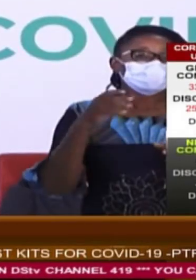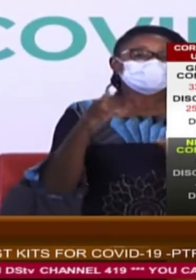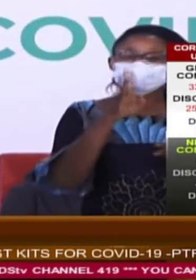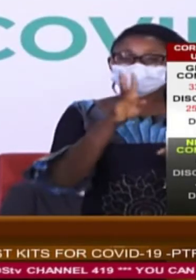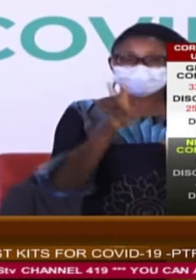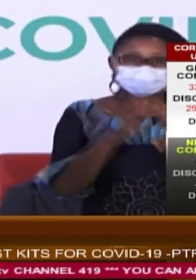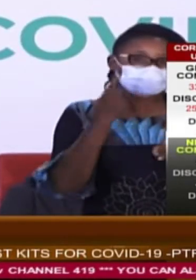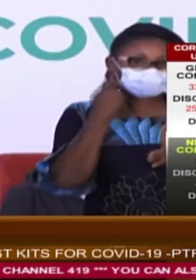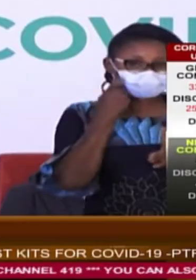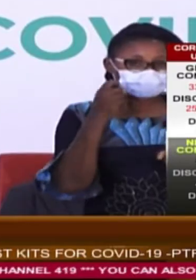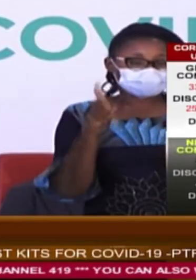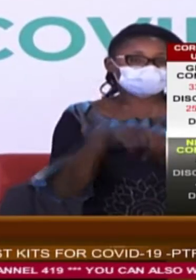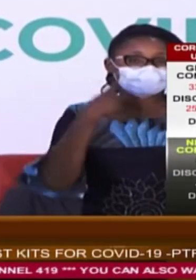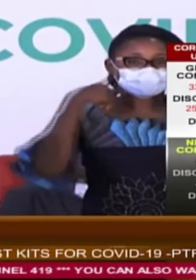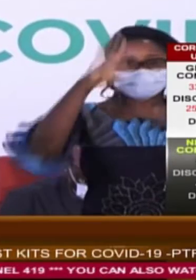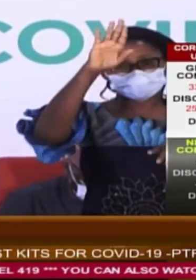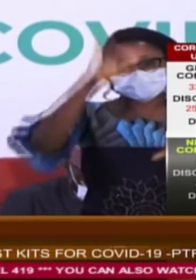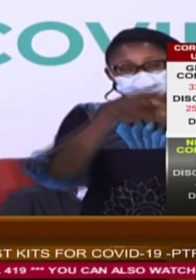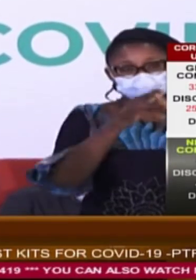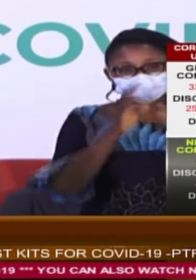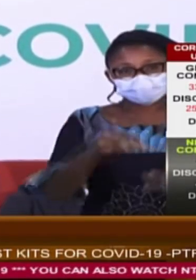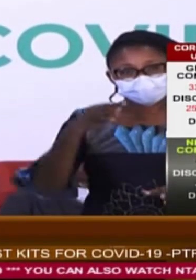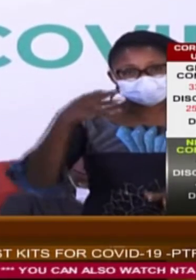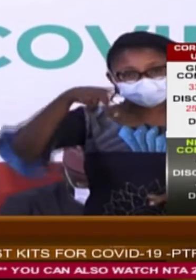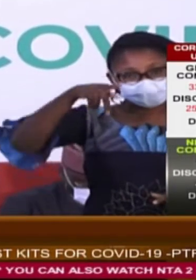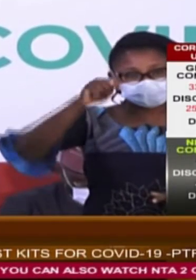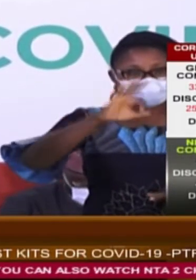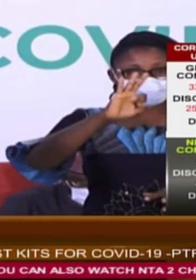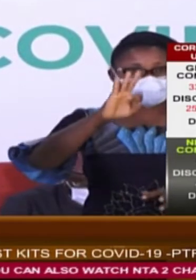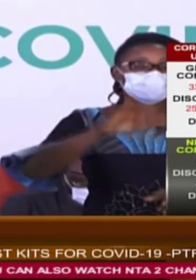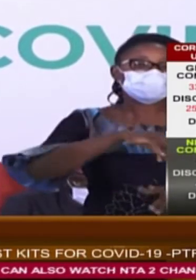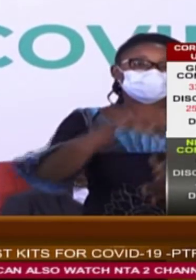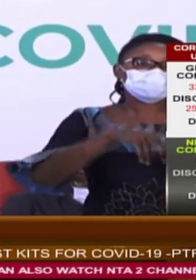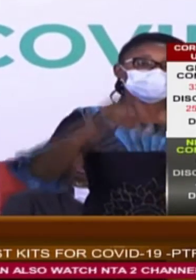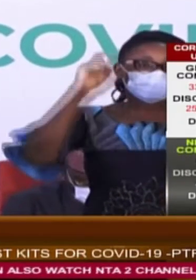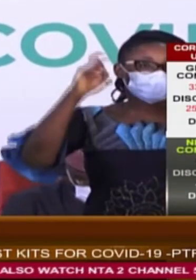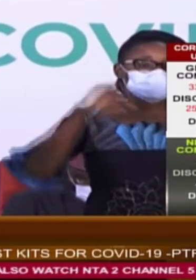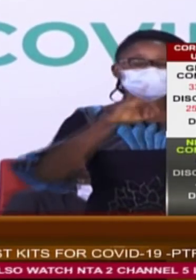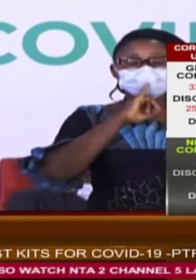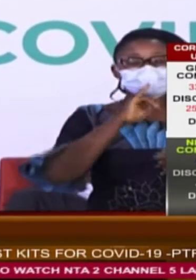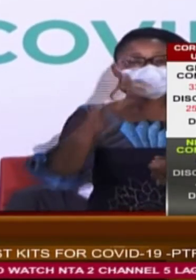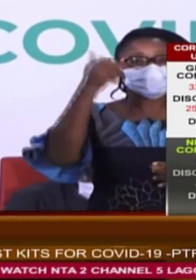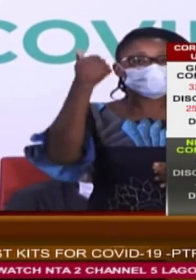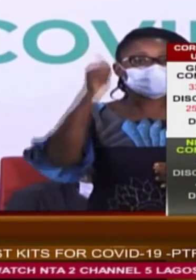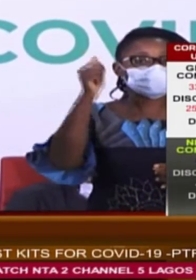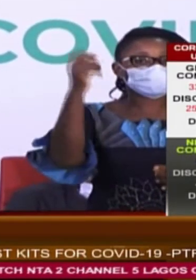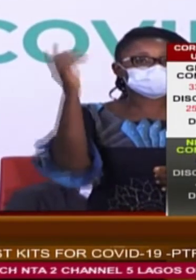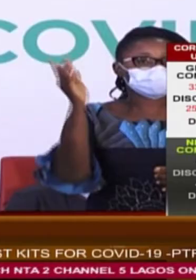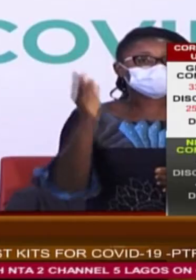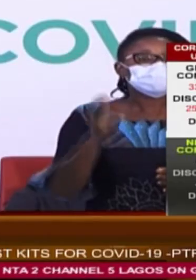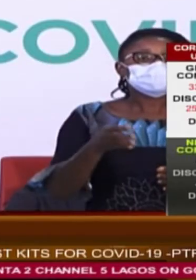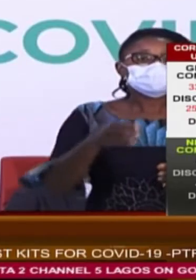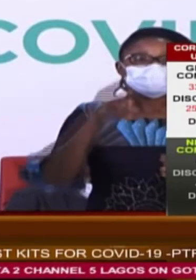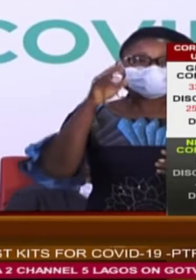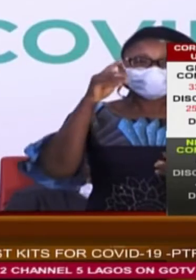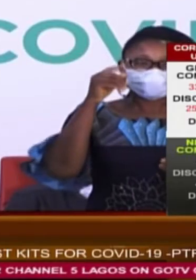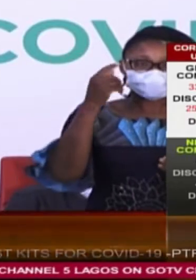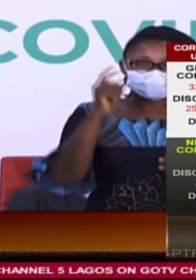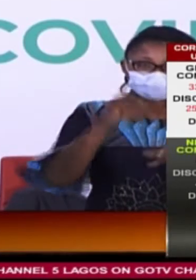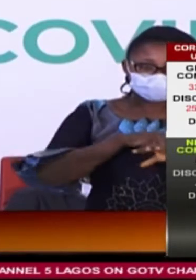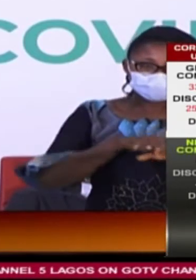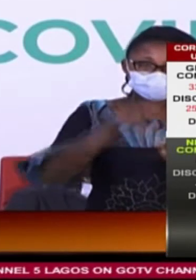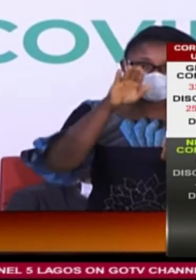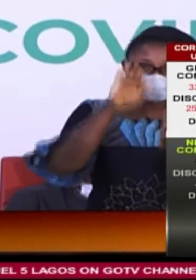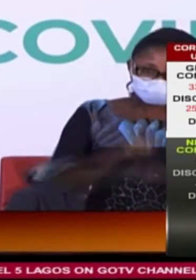personnel to commence treatment. This test, which is 10 times cheaper than the PCR, can be deployed for point of